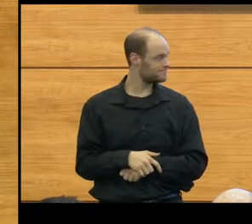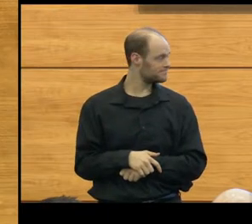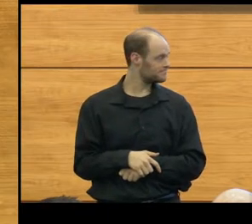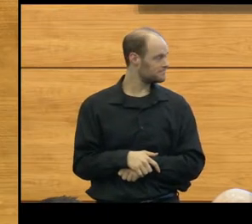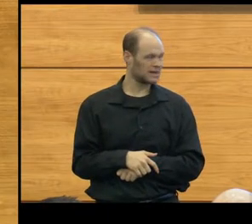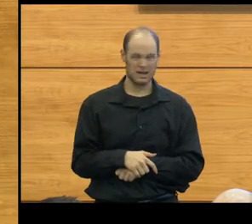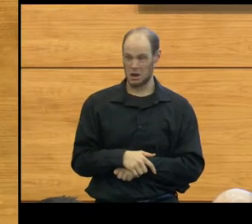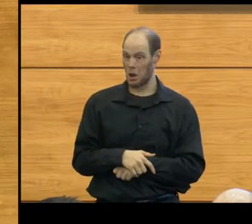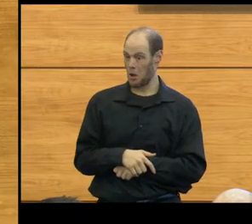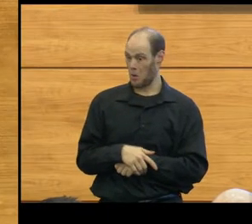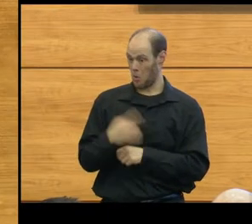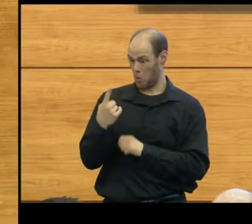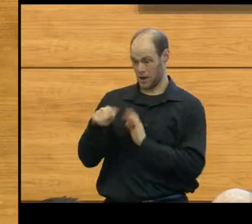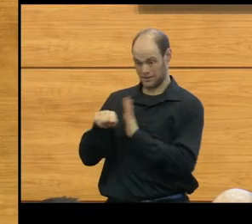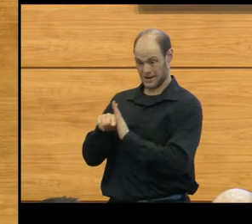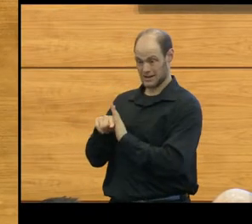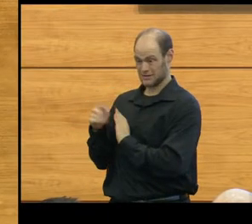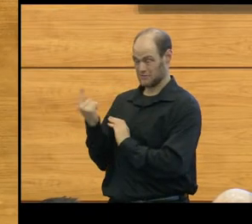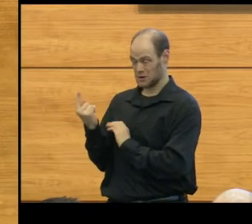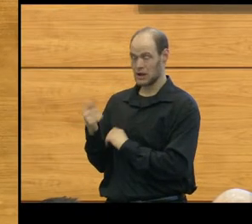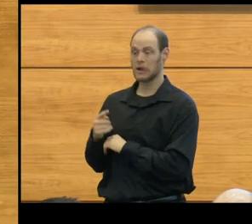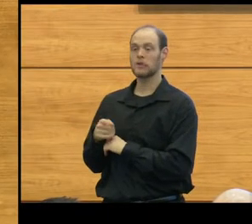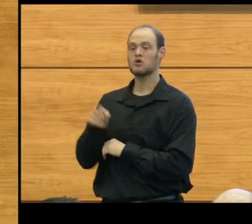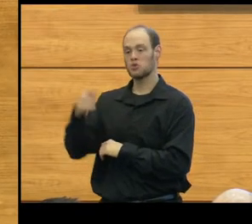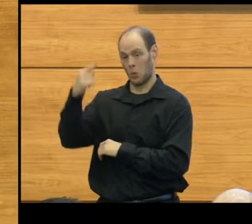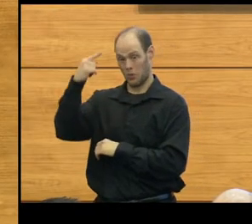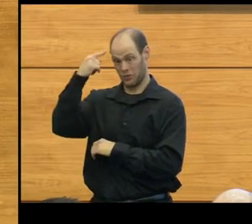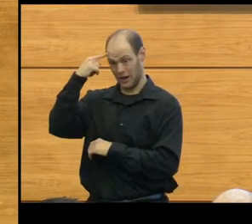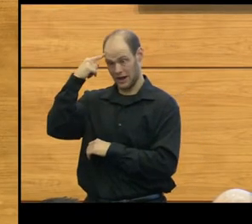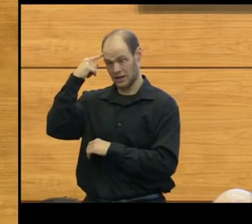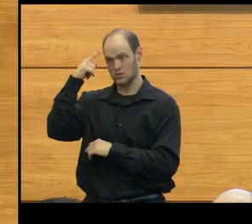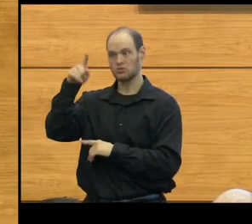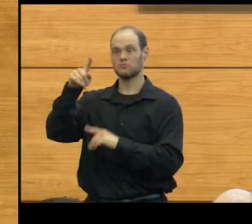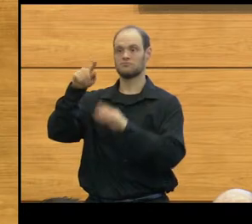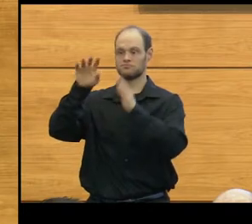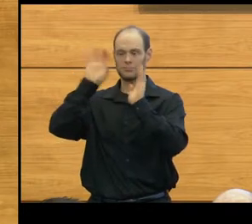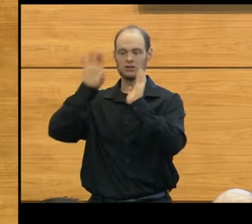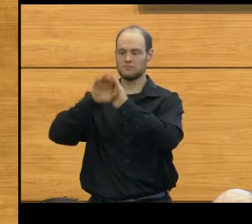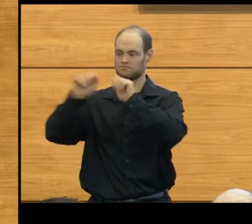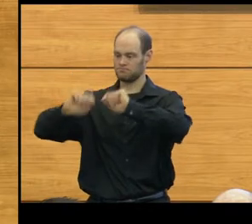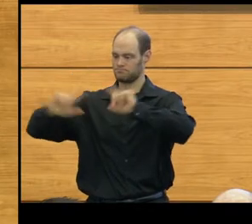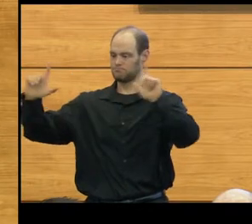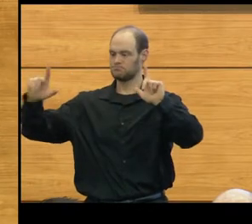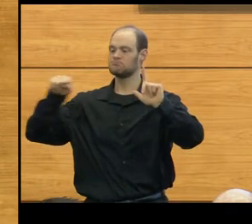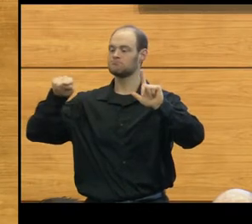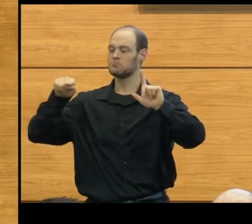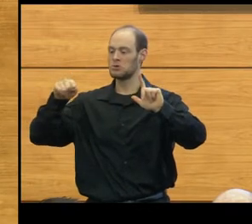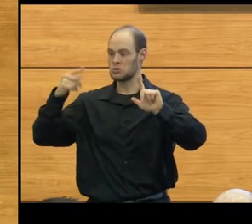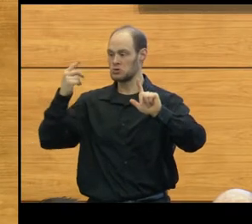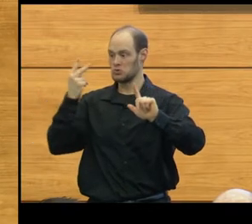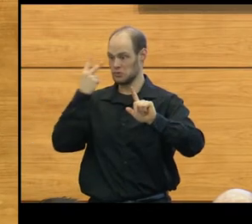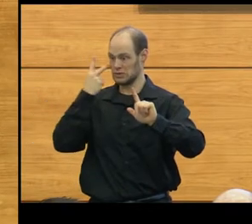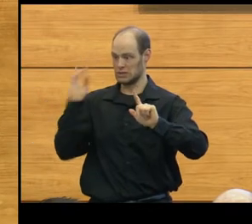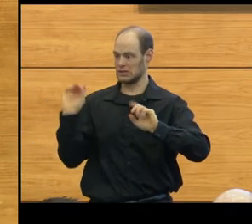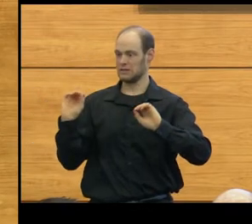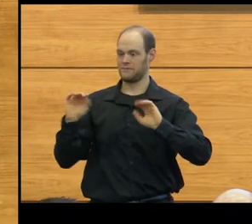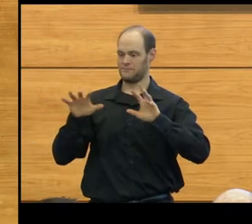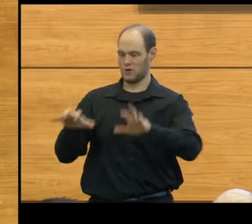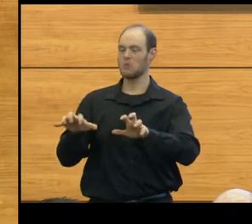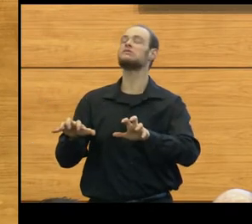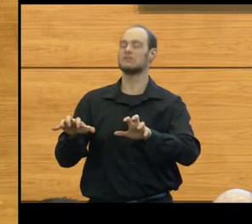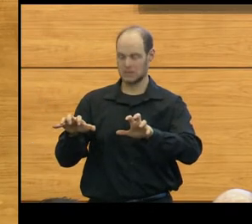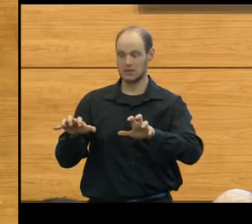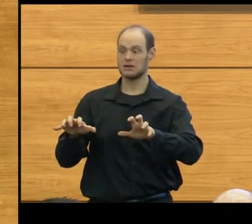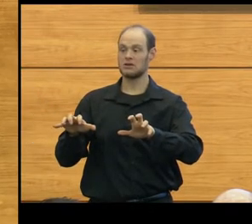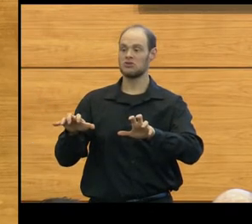The problem with that, it means that when you think of it and you look at pictures, you're looking at something that's stagnant. So all of a